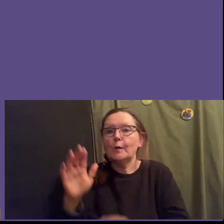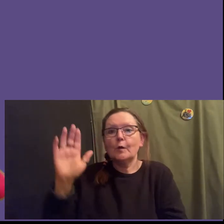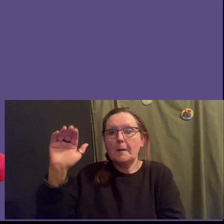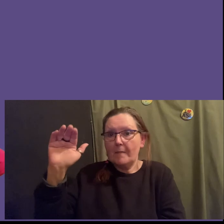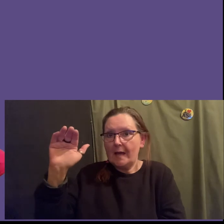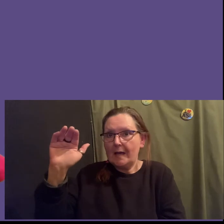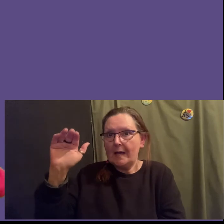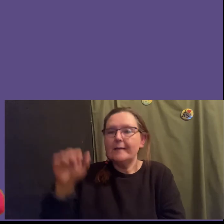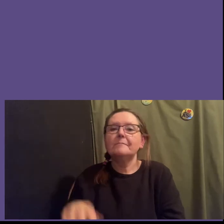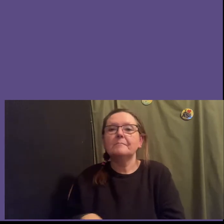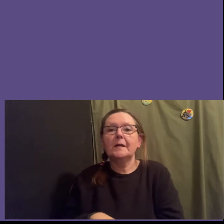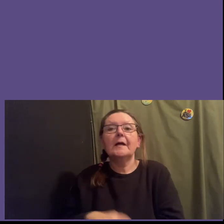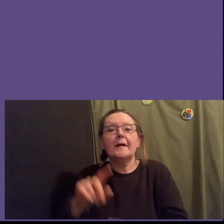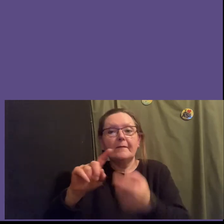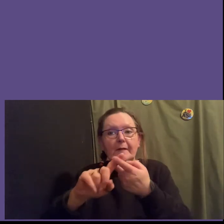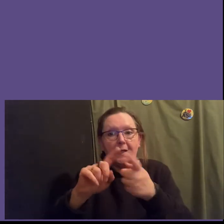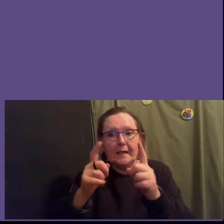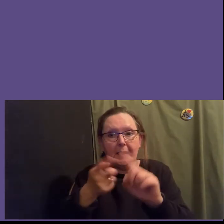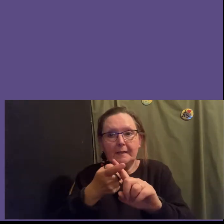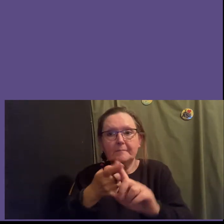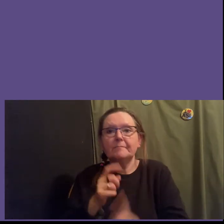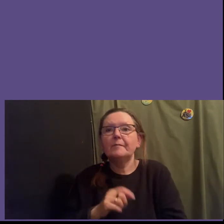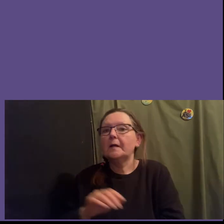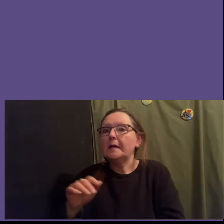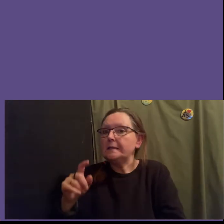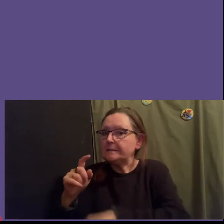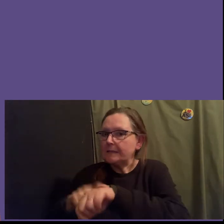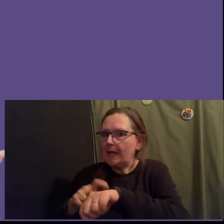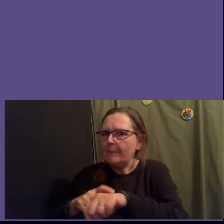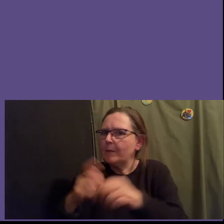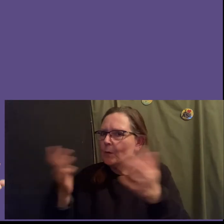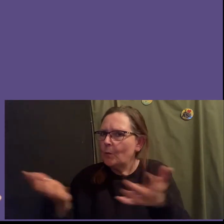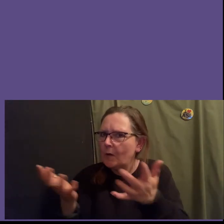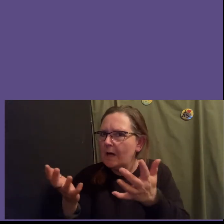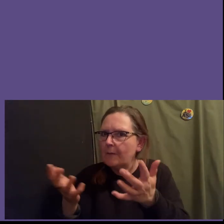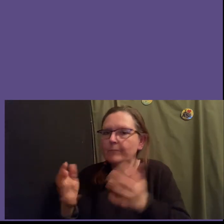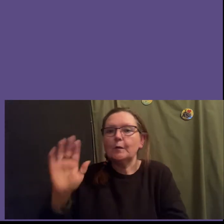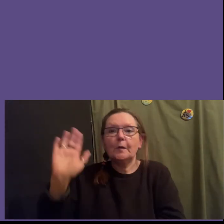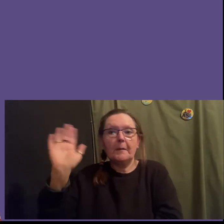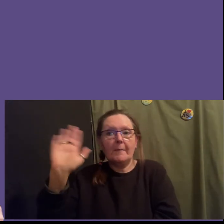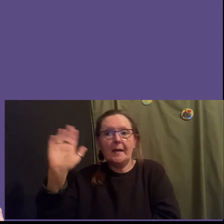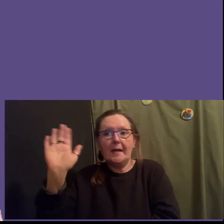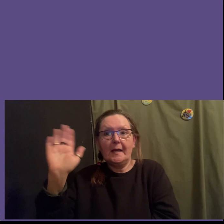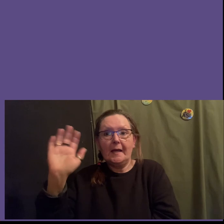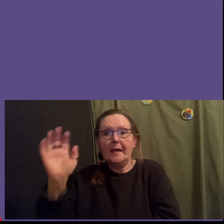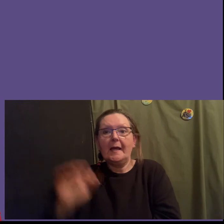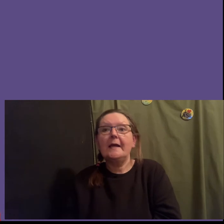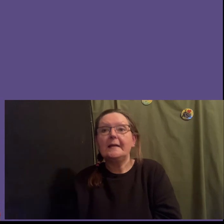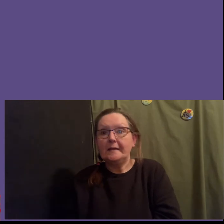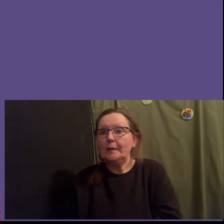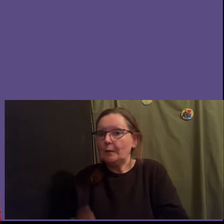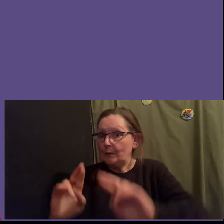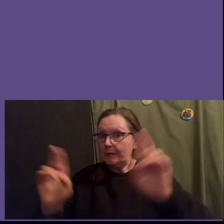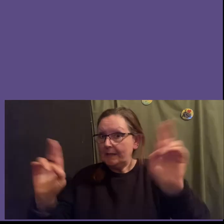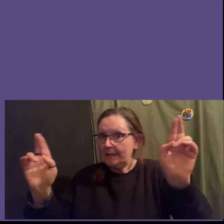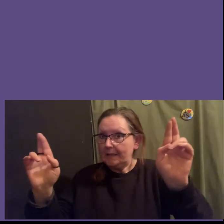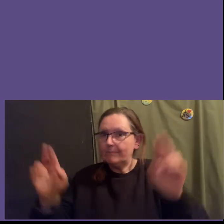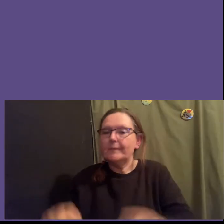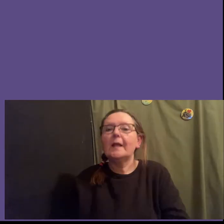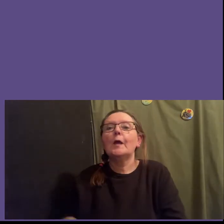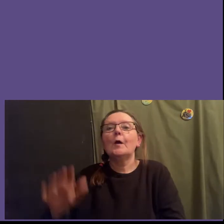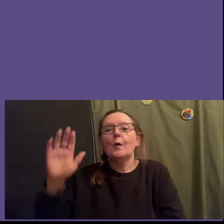goodbye, friends. It's time to say goodbye. Can we sing that